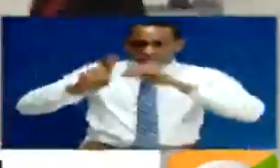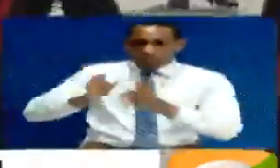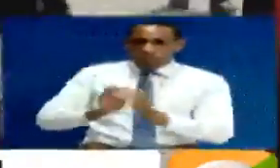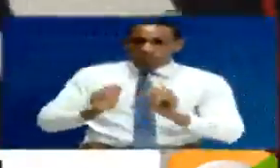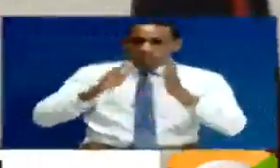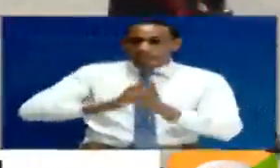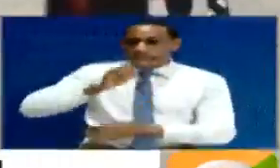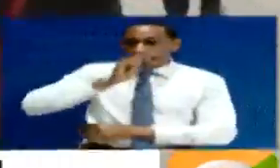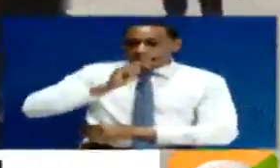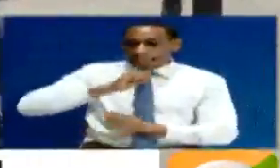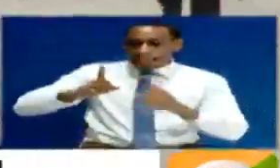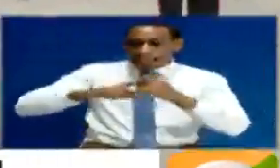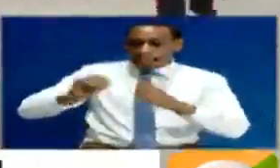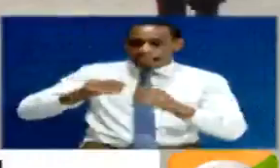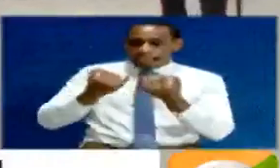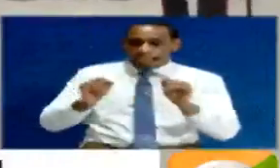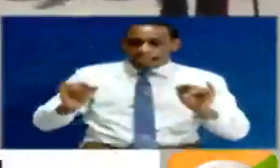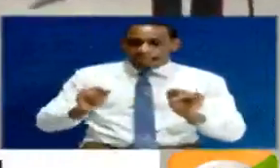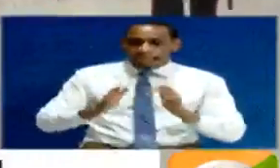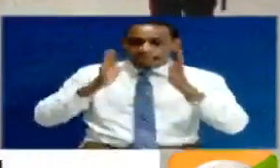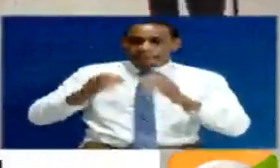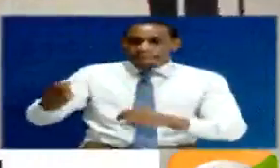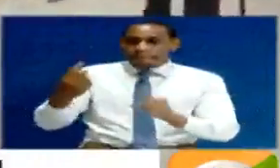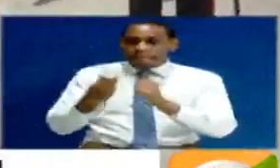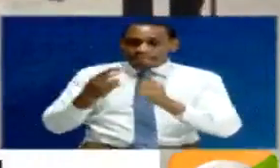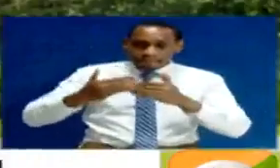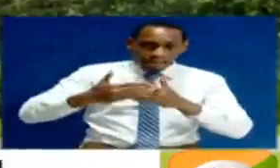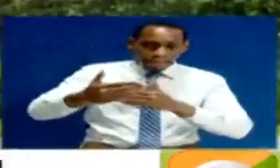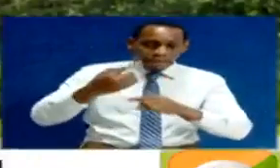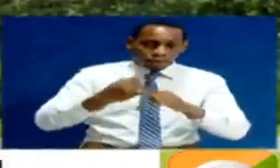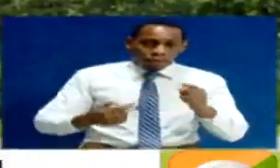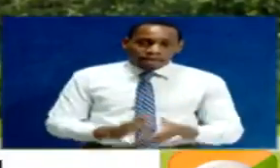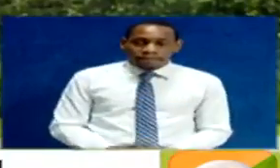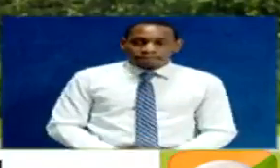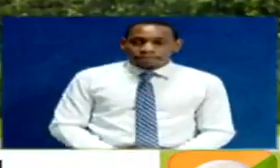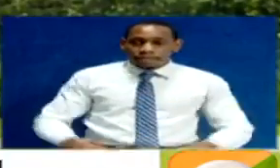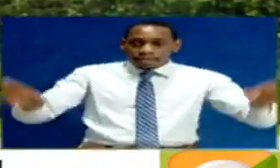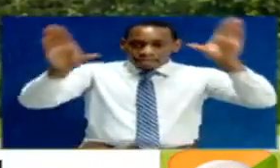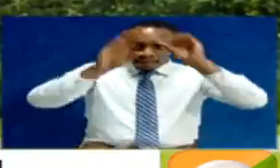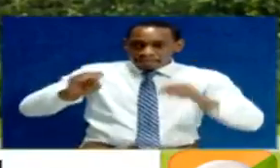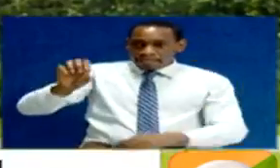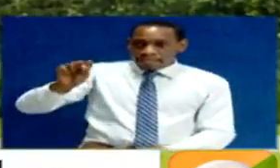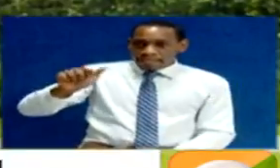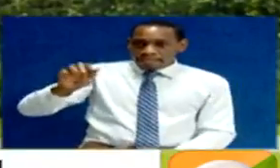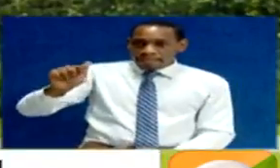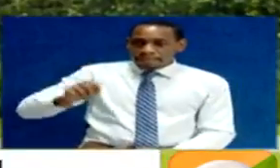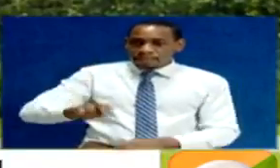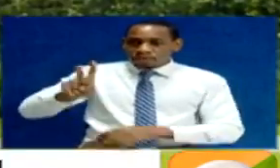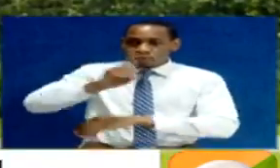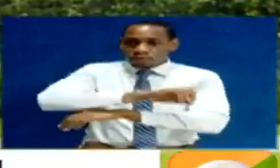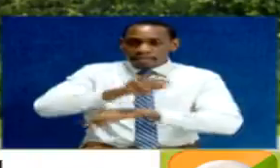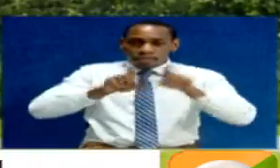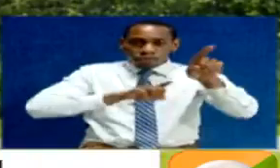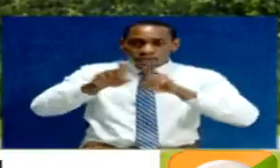Tanzania's 60th independence anniversary in December this year. President Samia Suluhu Hassan's two-day state visit